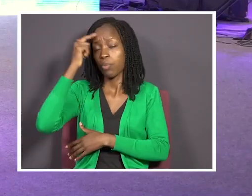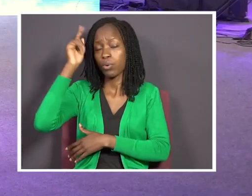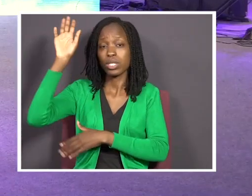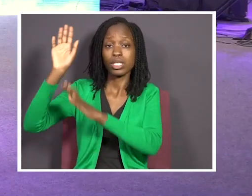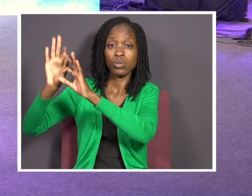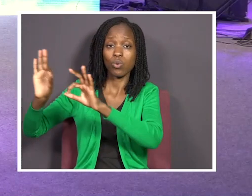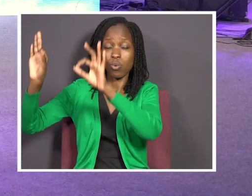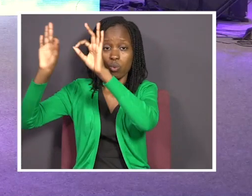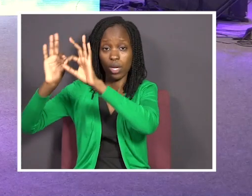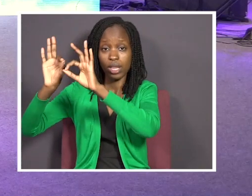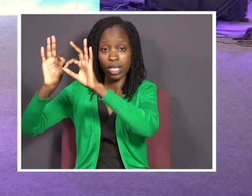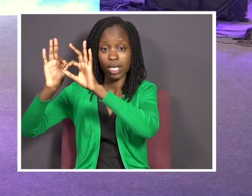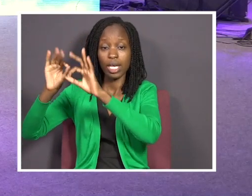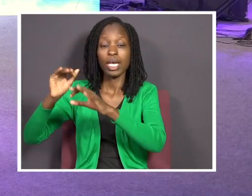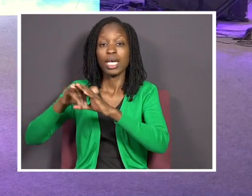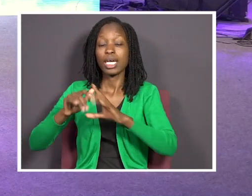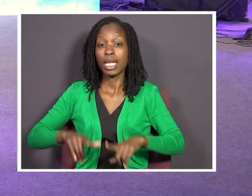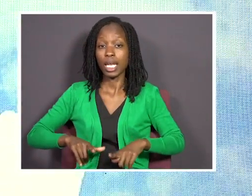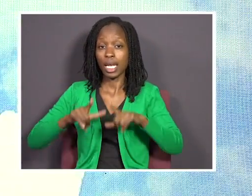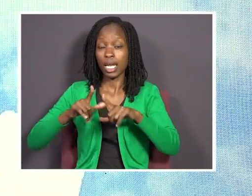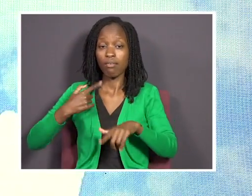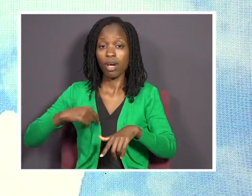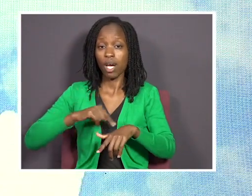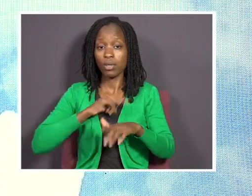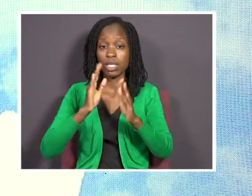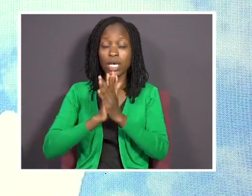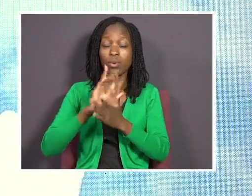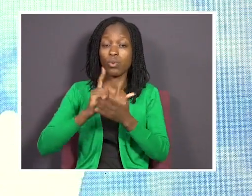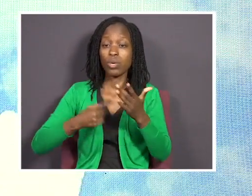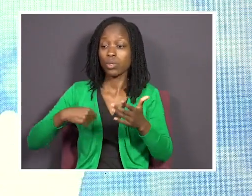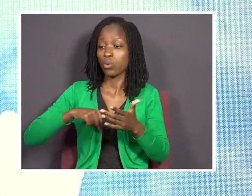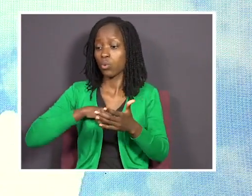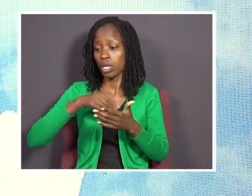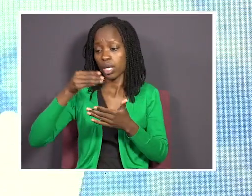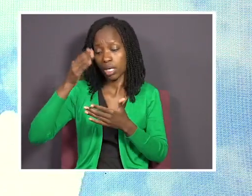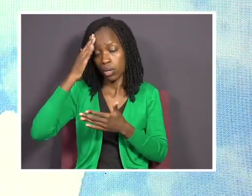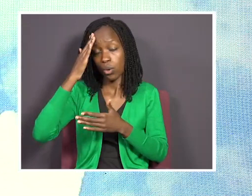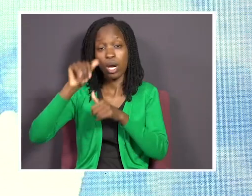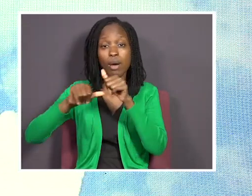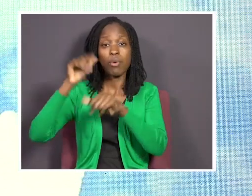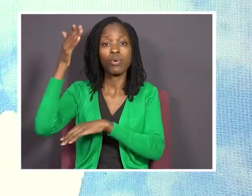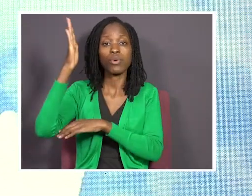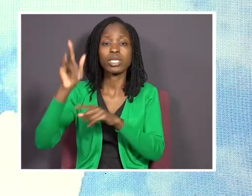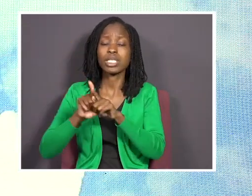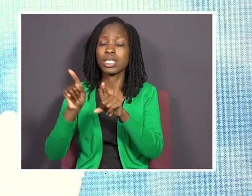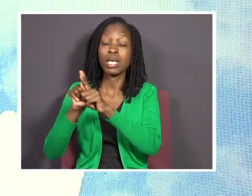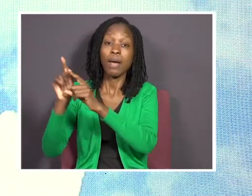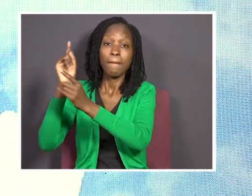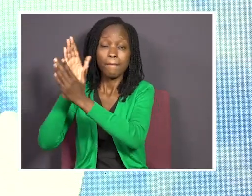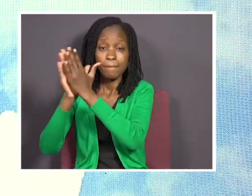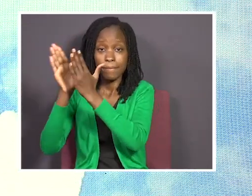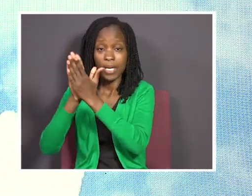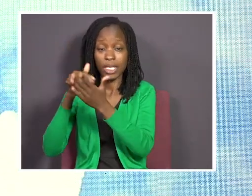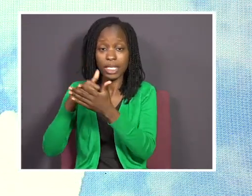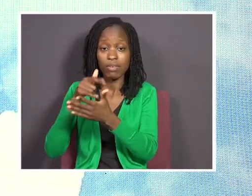worthiness in our lives and in what we have come to know of him. This praise